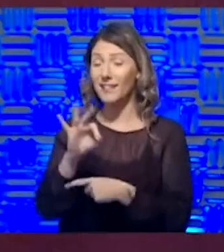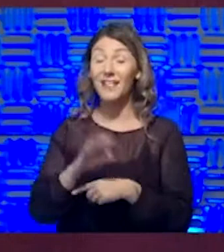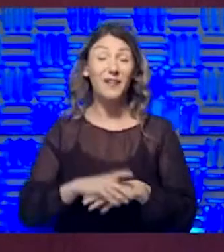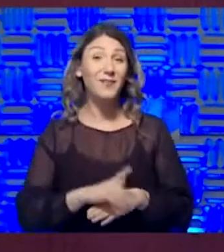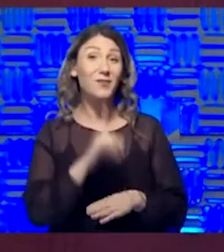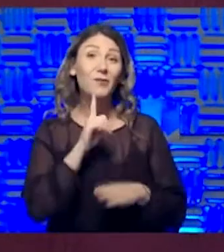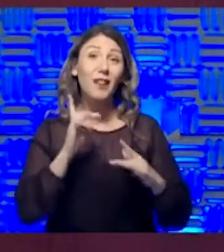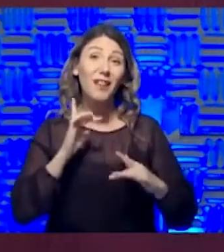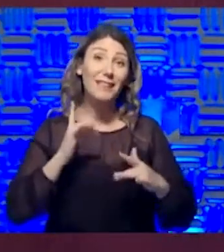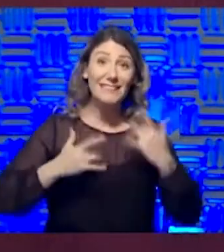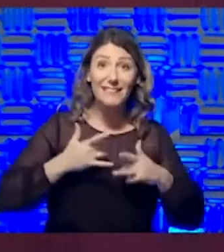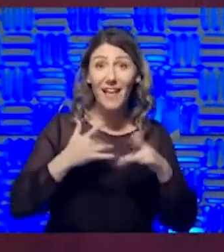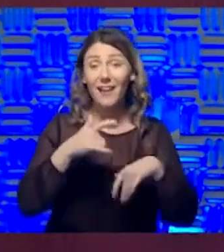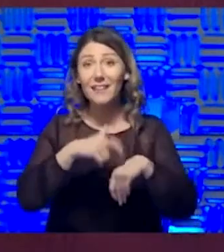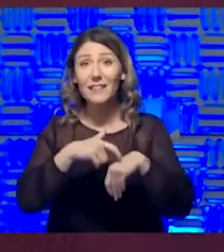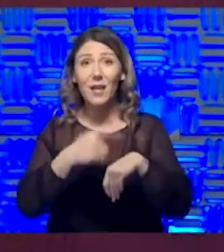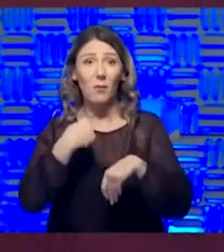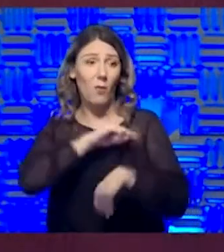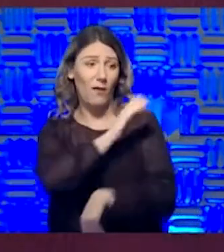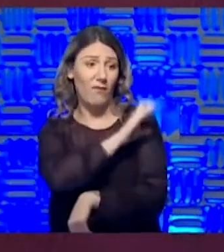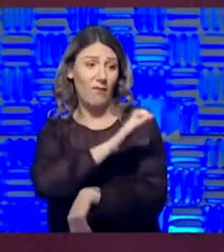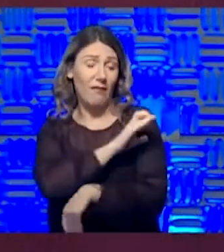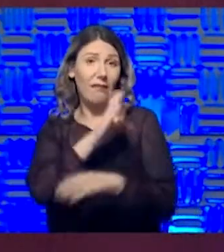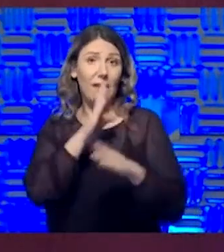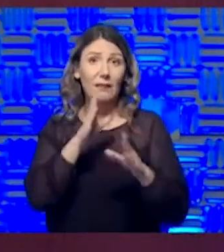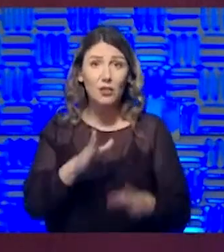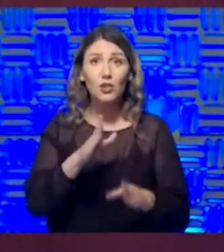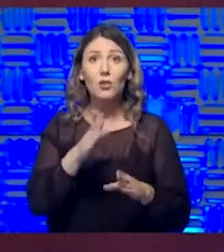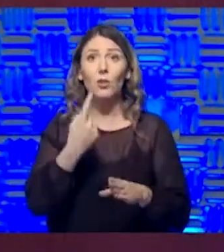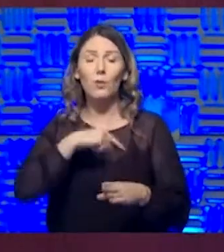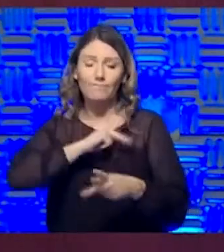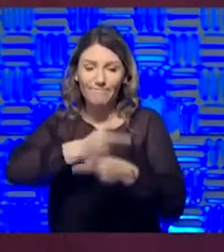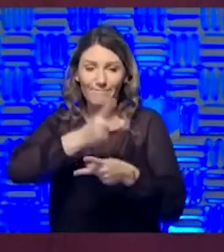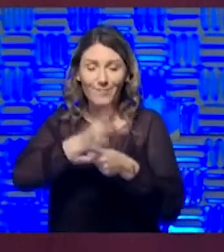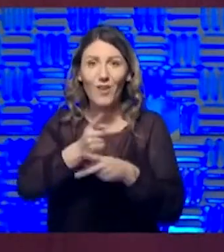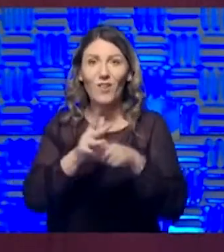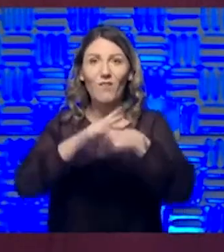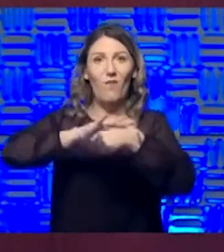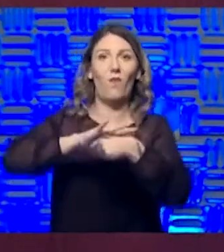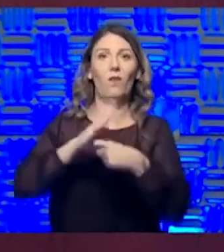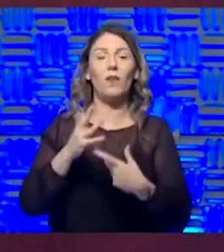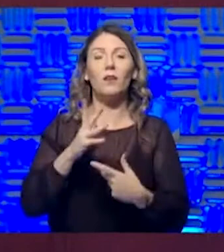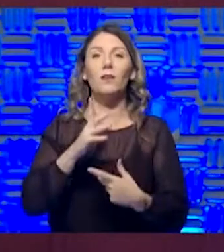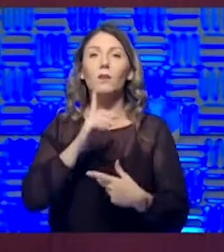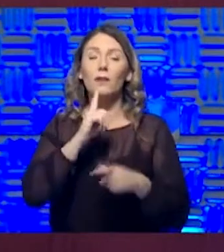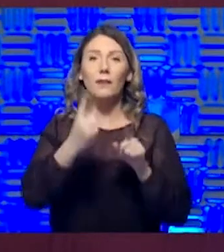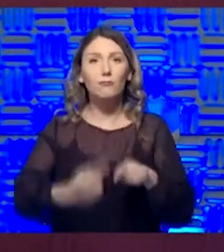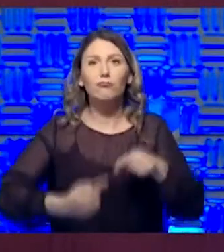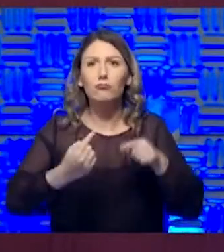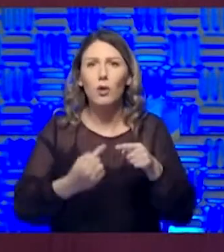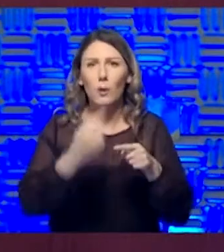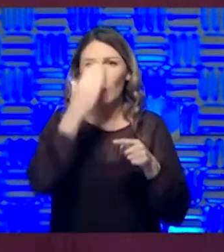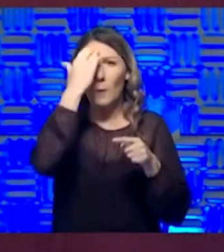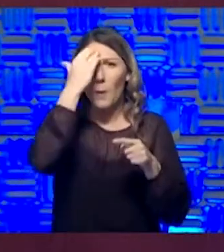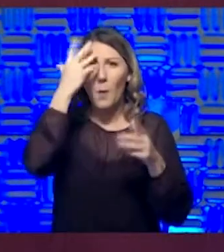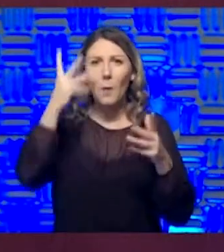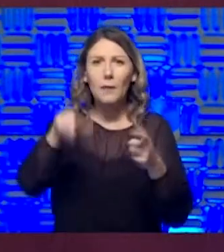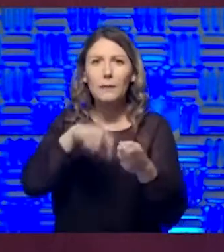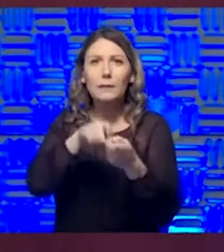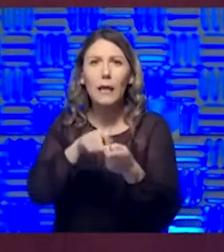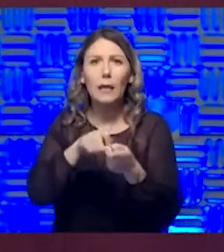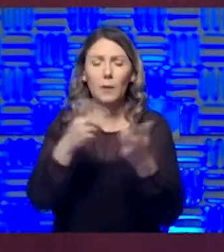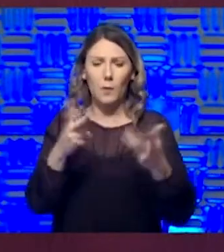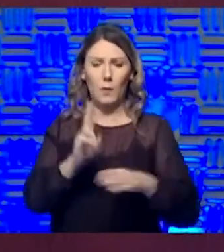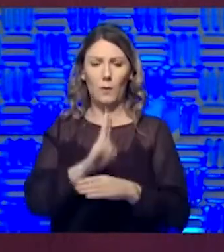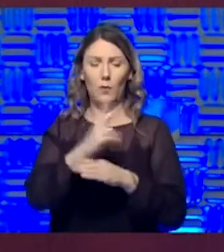exciting time because we as clinicians taking care of COVID really are struggling to know what exactly should we use